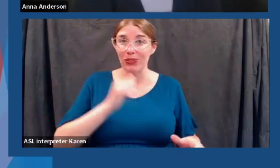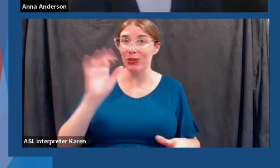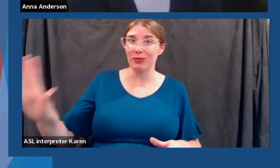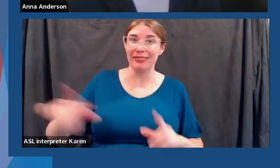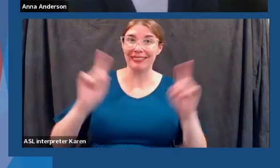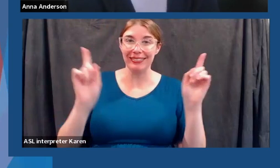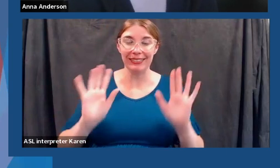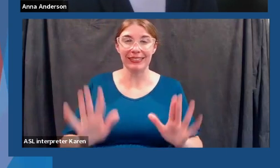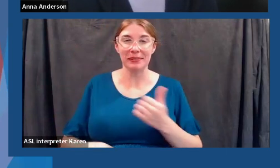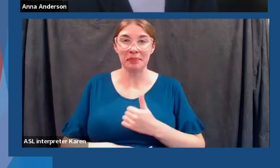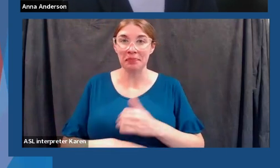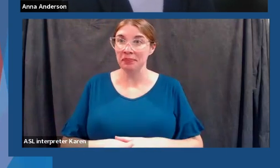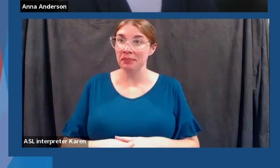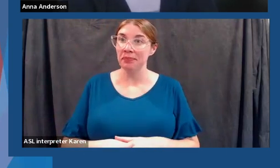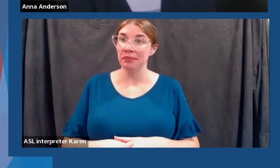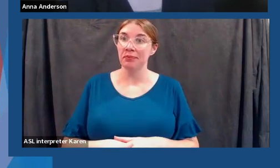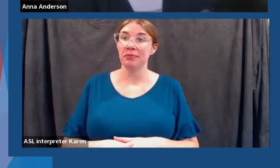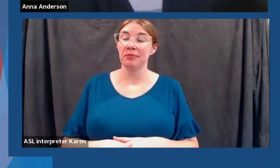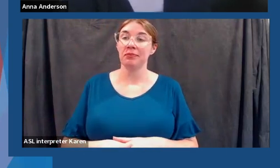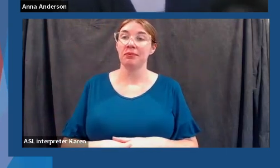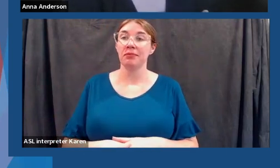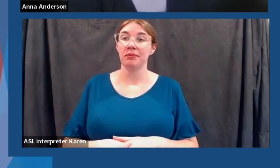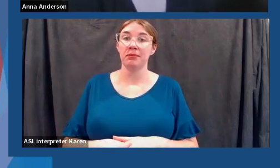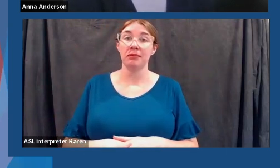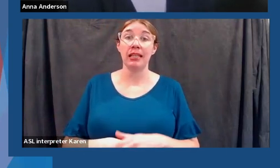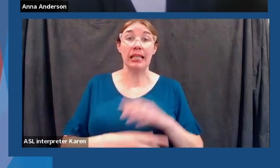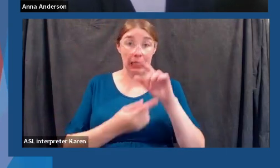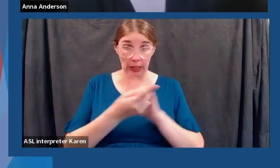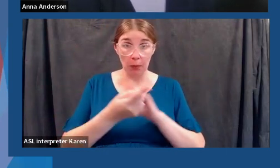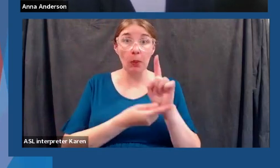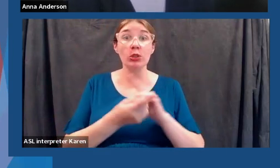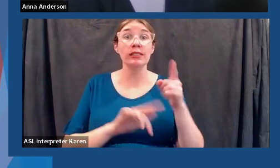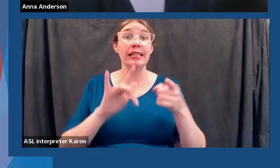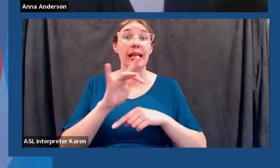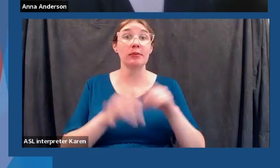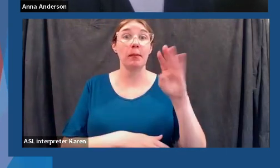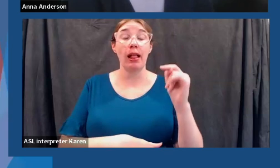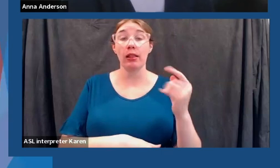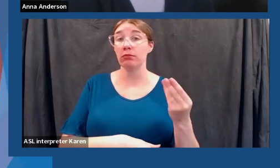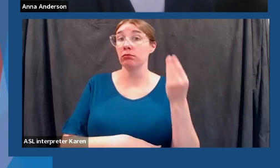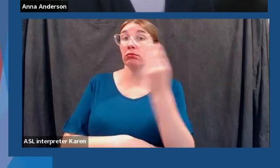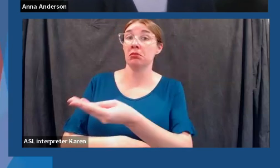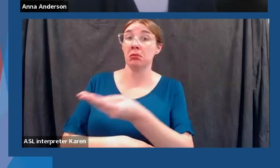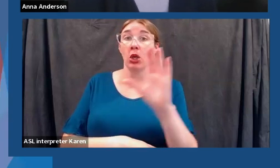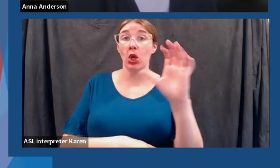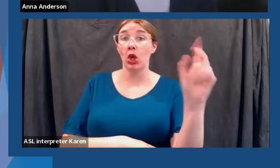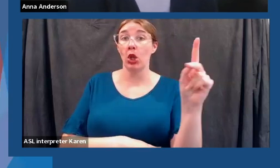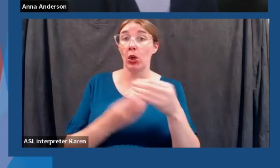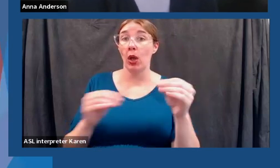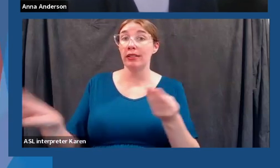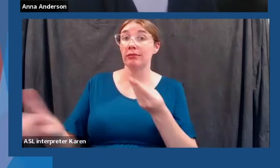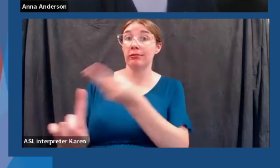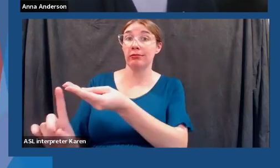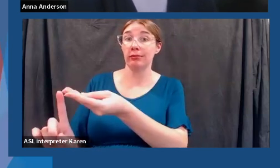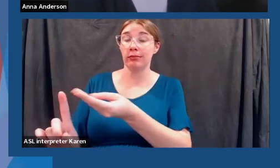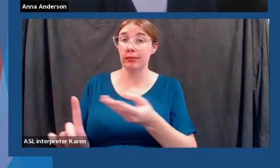So we, if you're going to return it in person to your clerk's office, I recommend that you